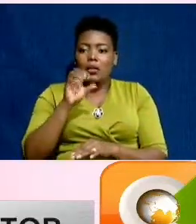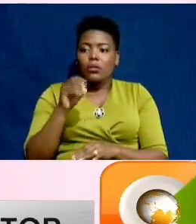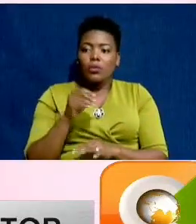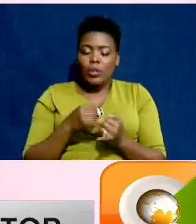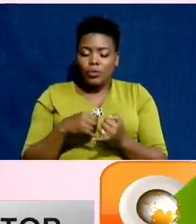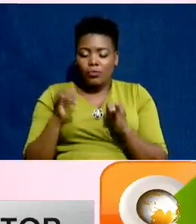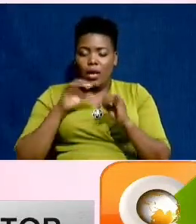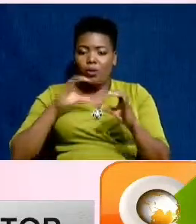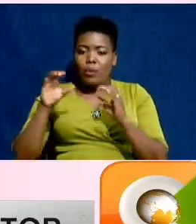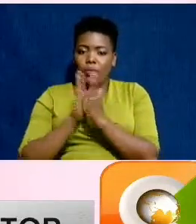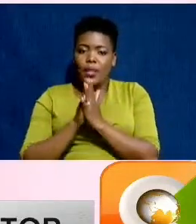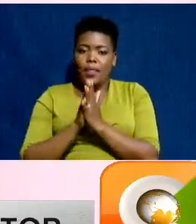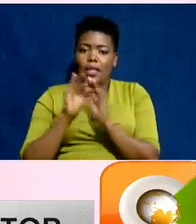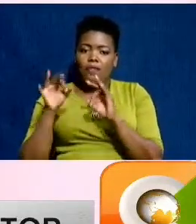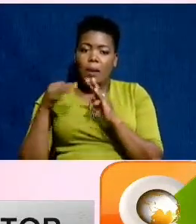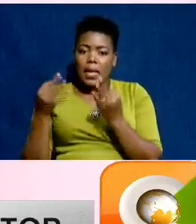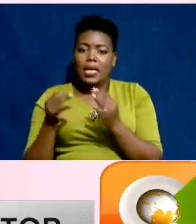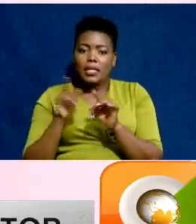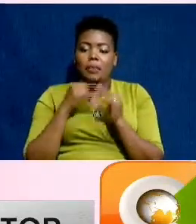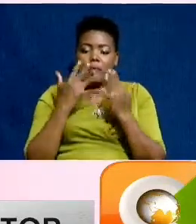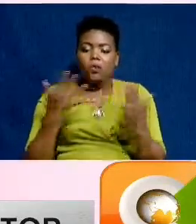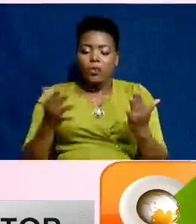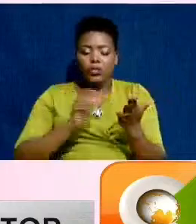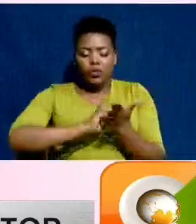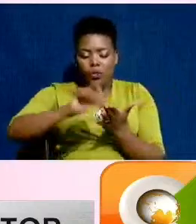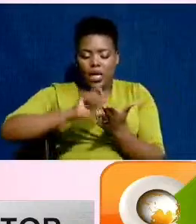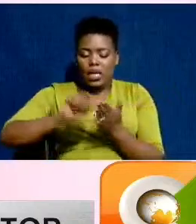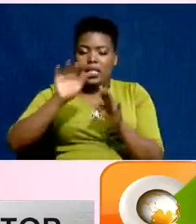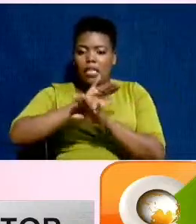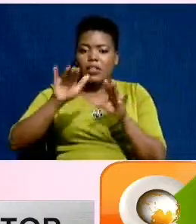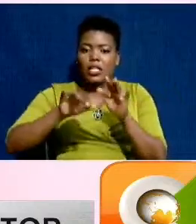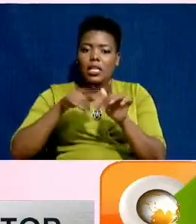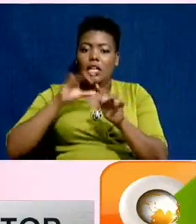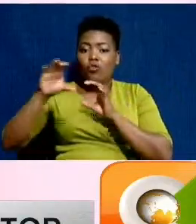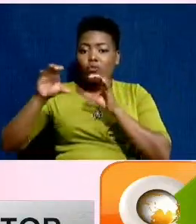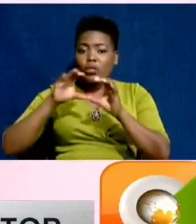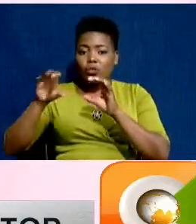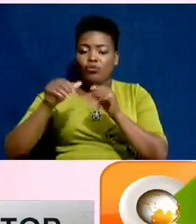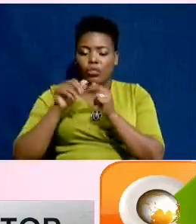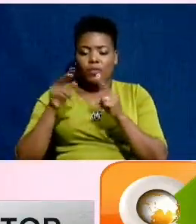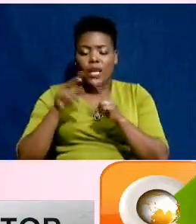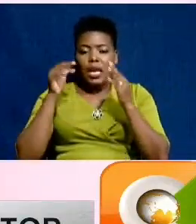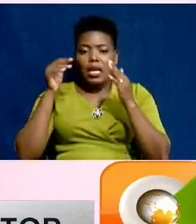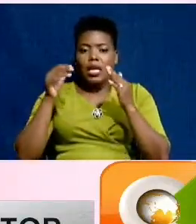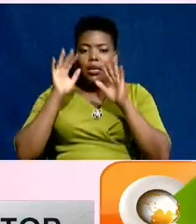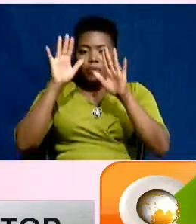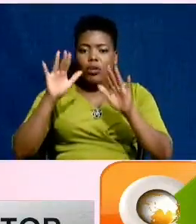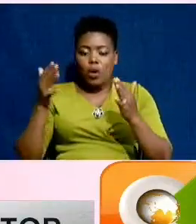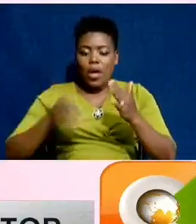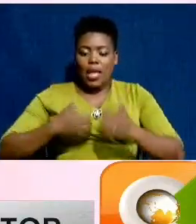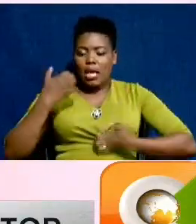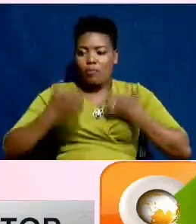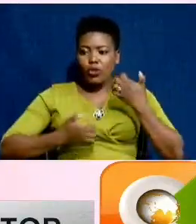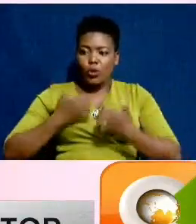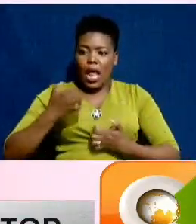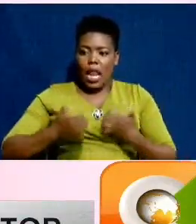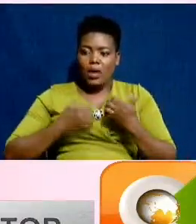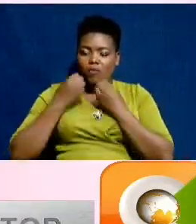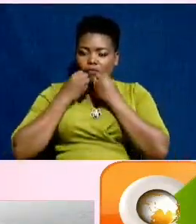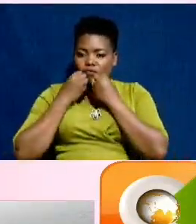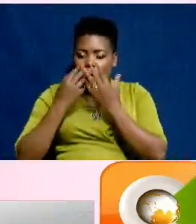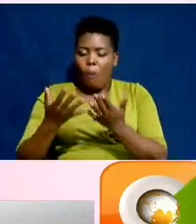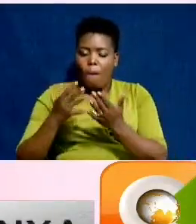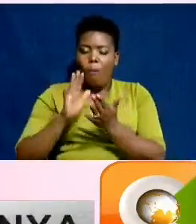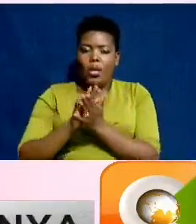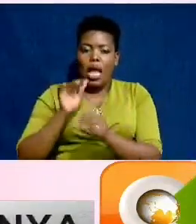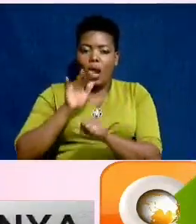why the documentation is very, very important. And then the communication, where you emotionally and emphatically, you know, with a lot of